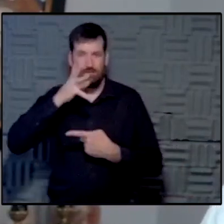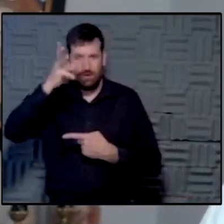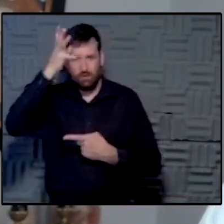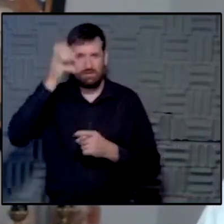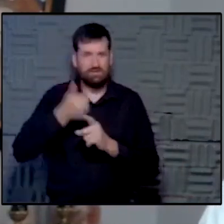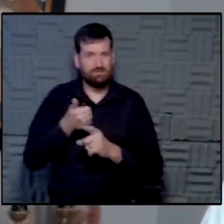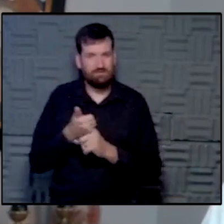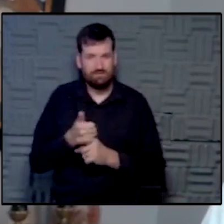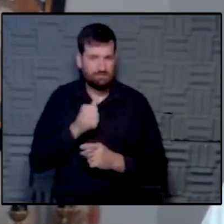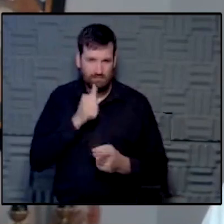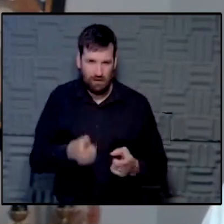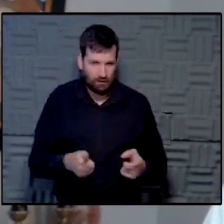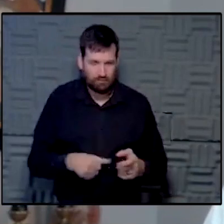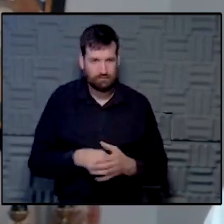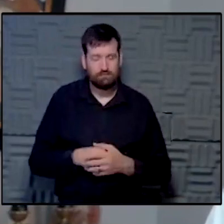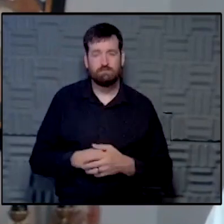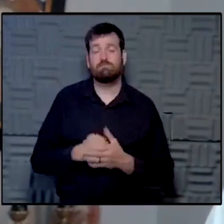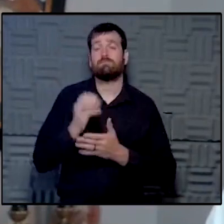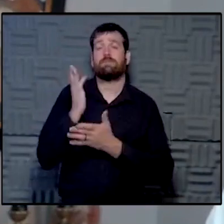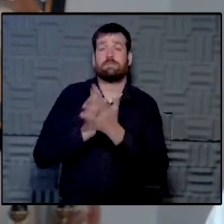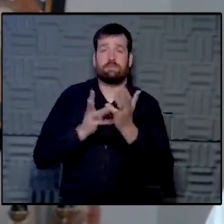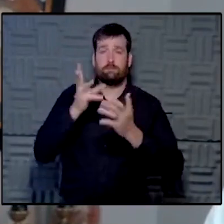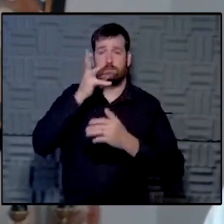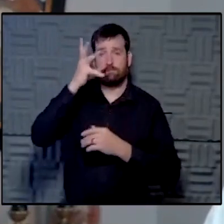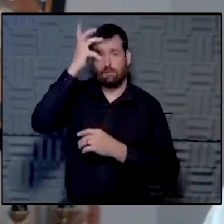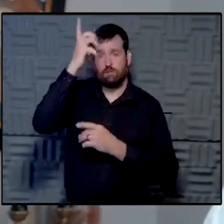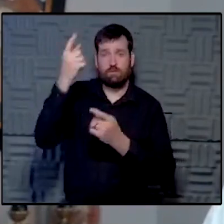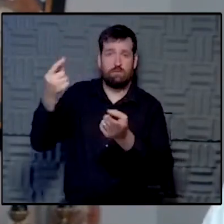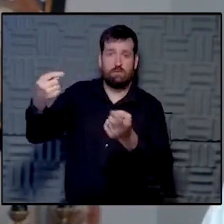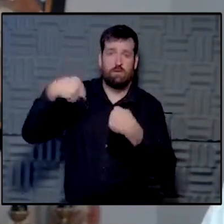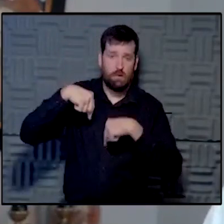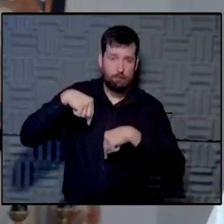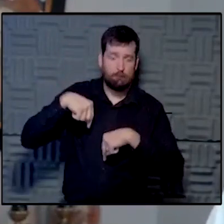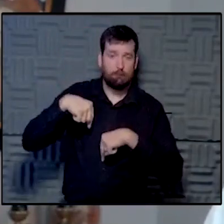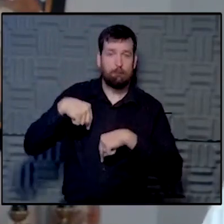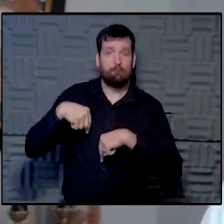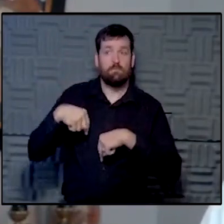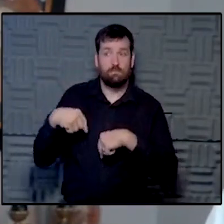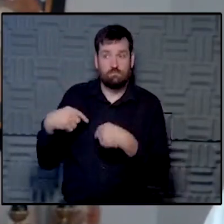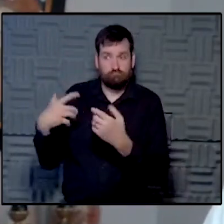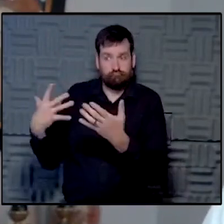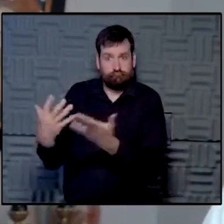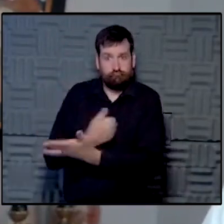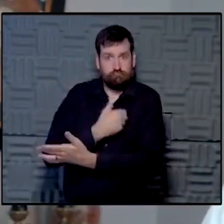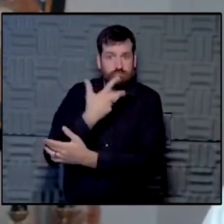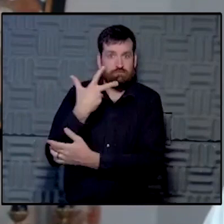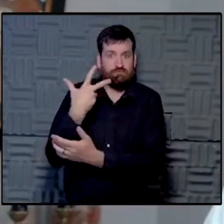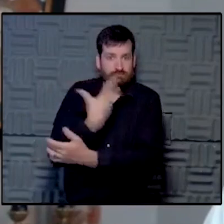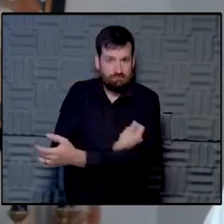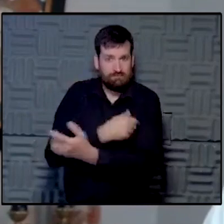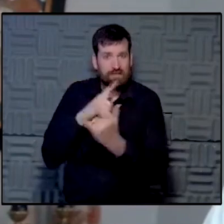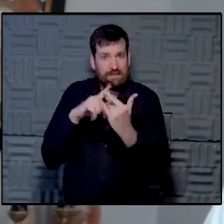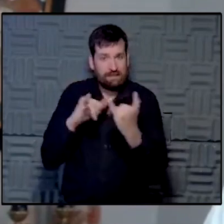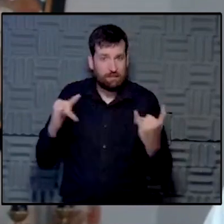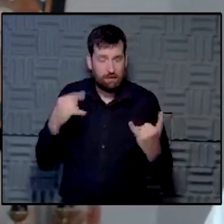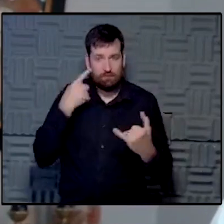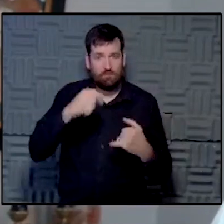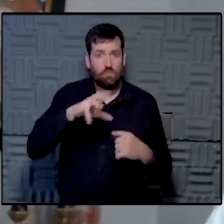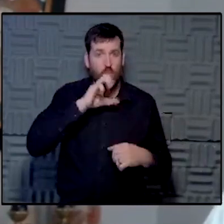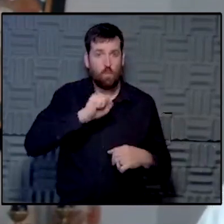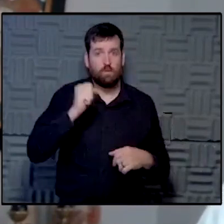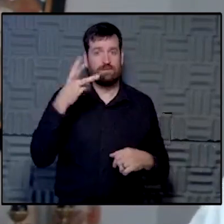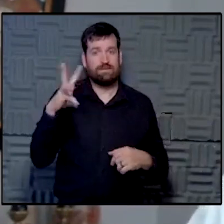have not. We had some parents would come in and actually get the immunization at the same time their 16 to 18-year-olds would get them.